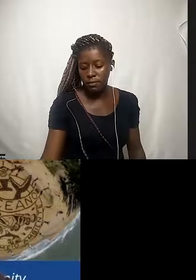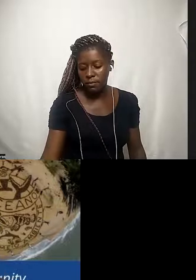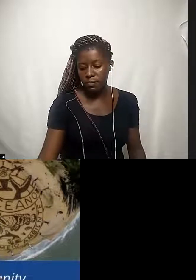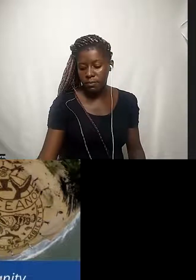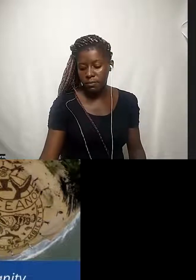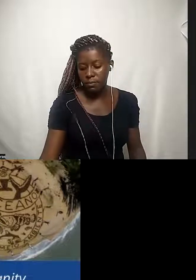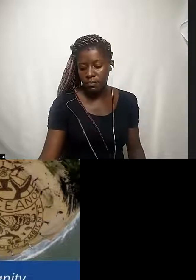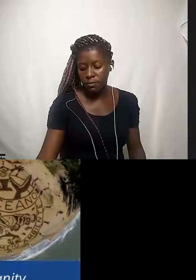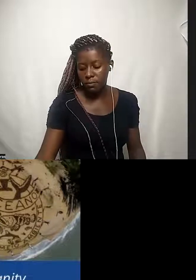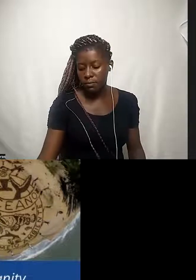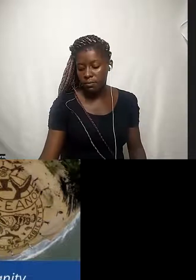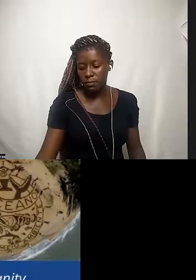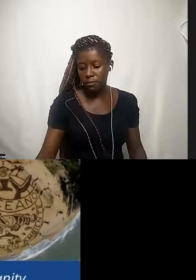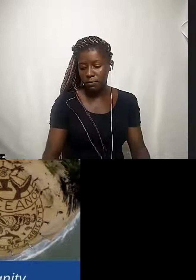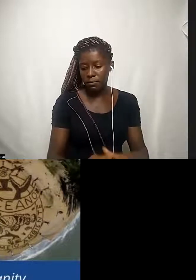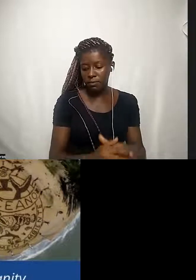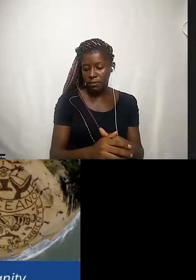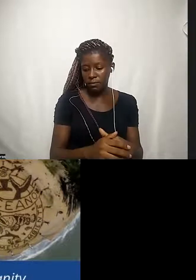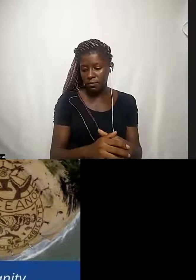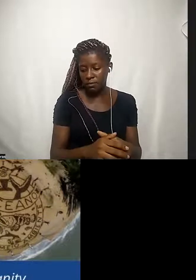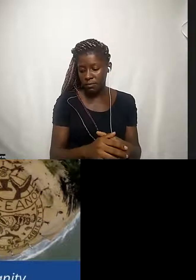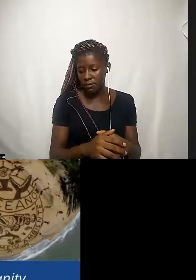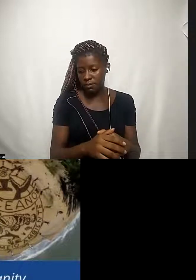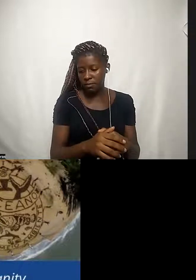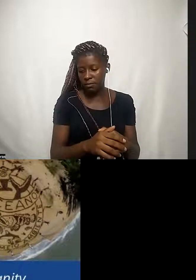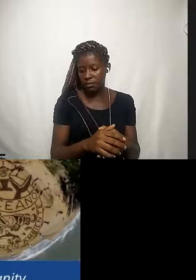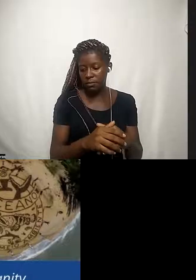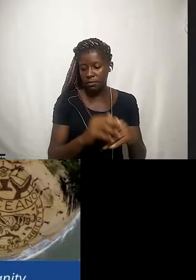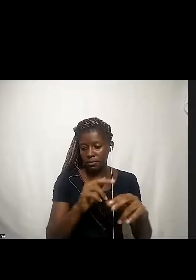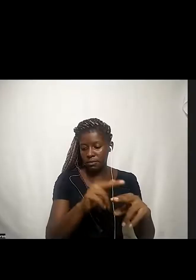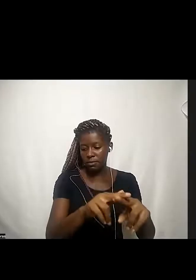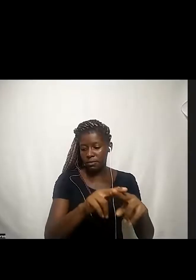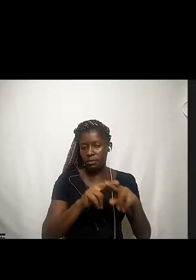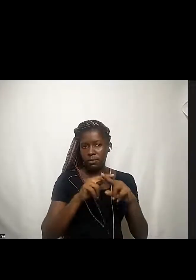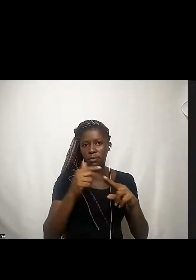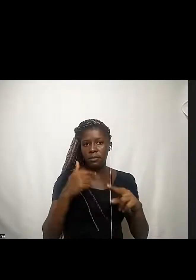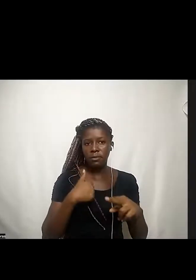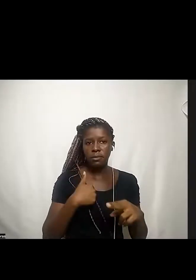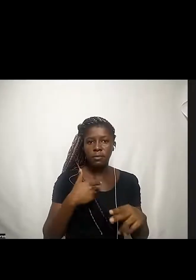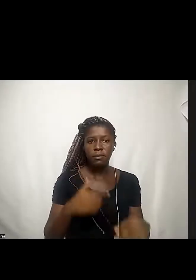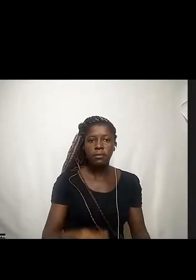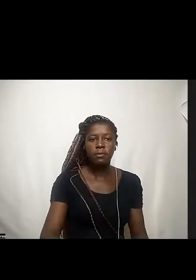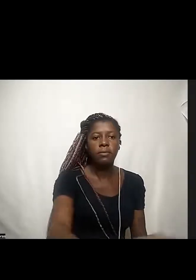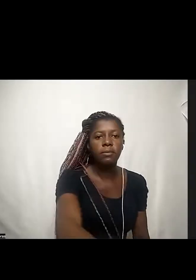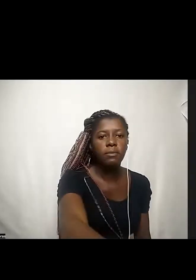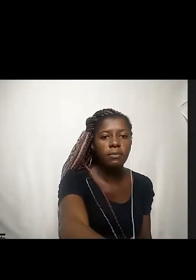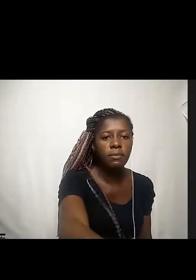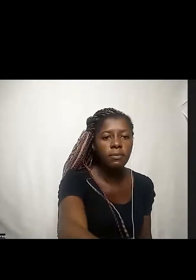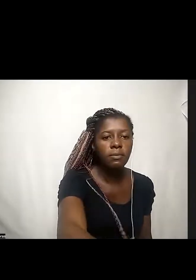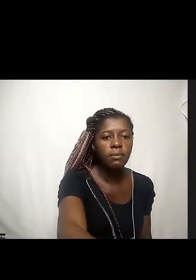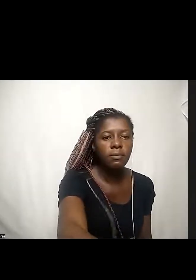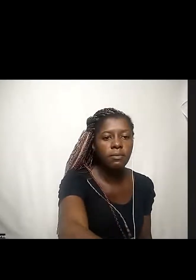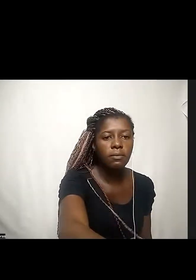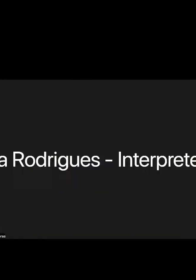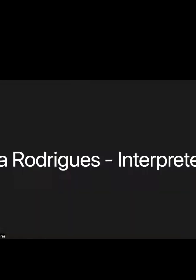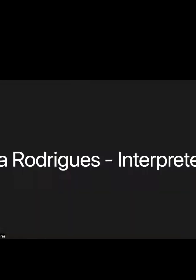much for your participation. Thank you so much. Thank you, Elise. I'd like to thank all the participants